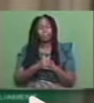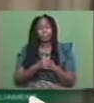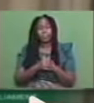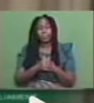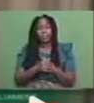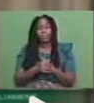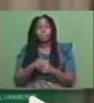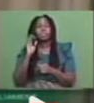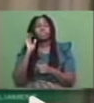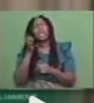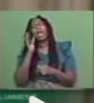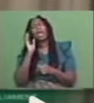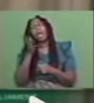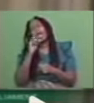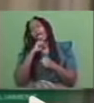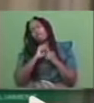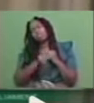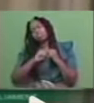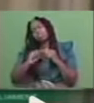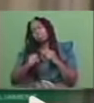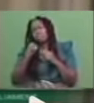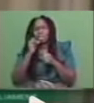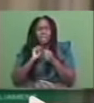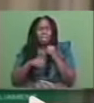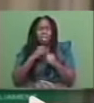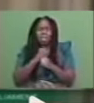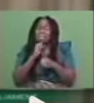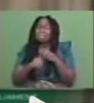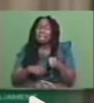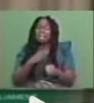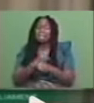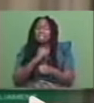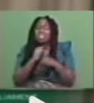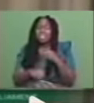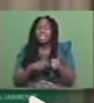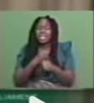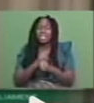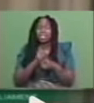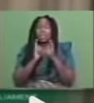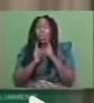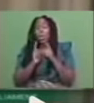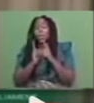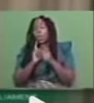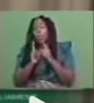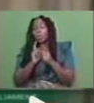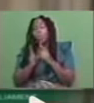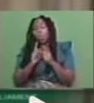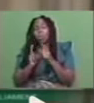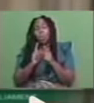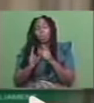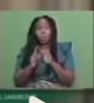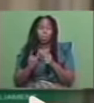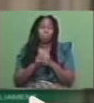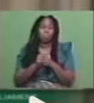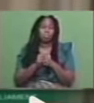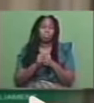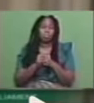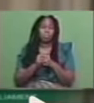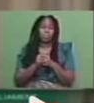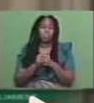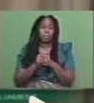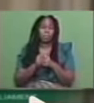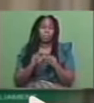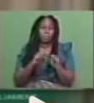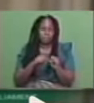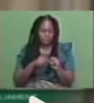for years. And I talk about the fourth industrial revolution. I've been talking about this for years. We began on that